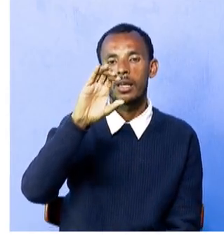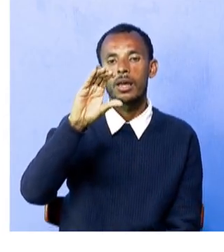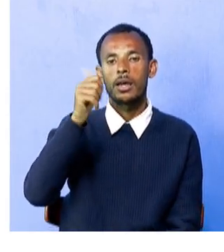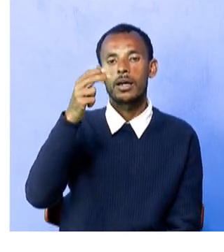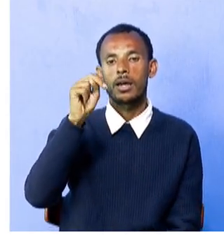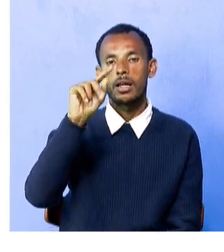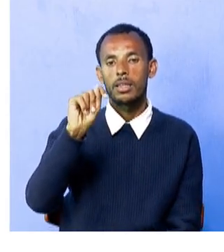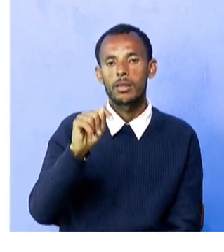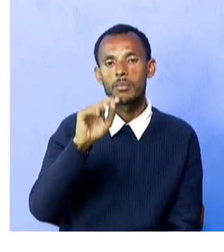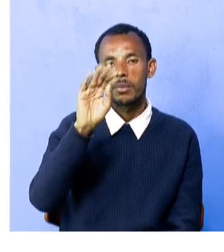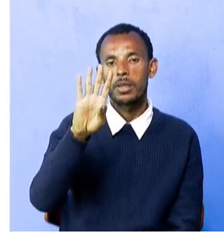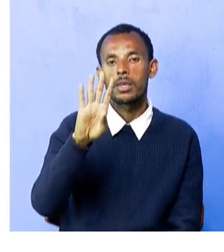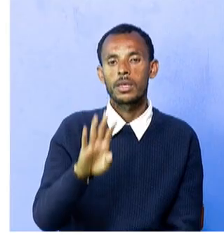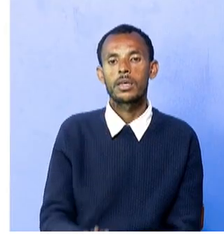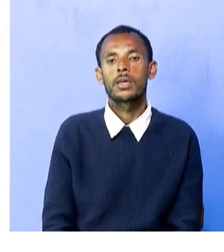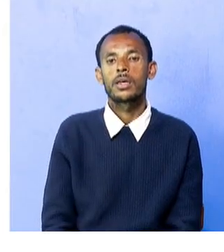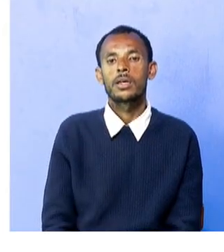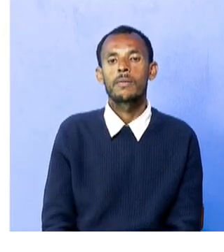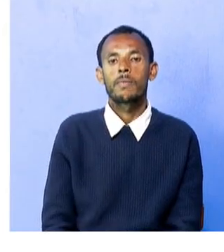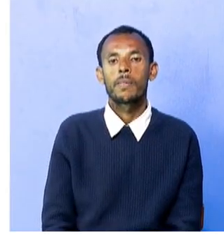In choice B,